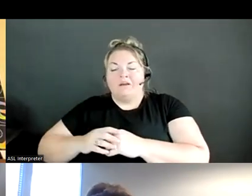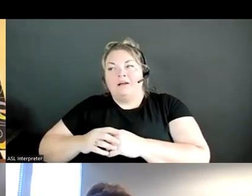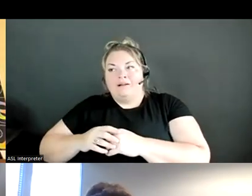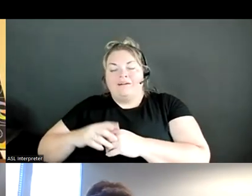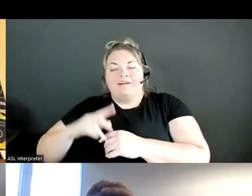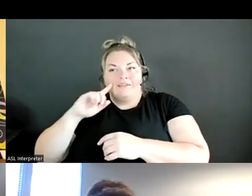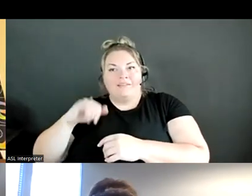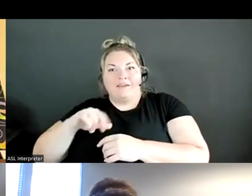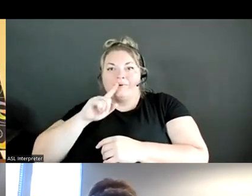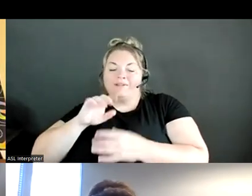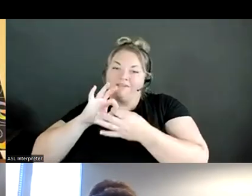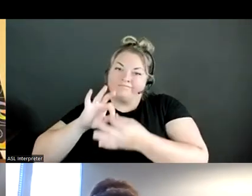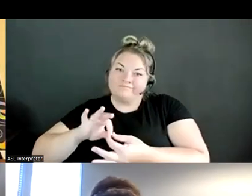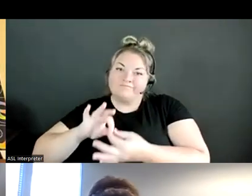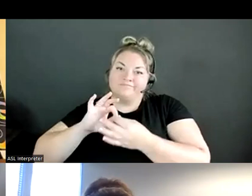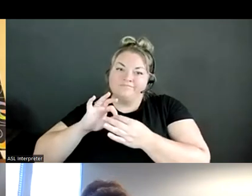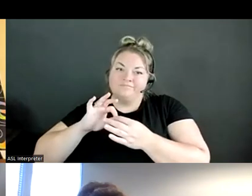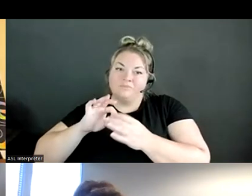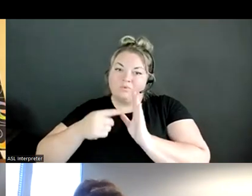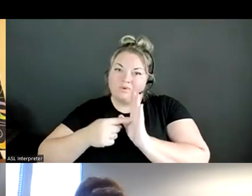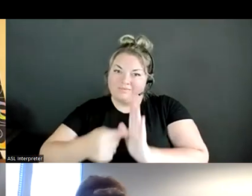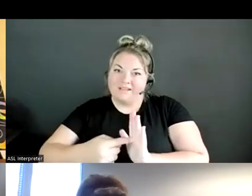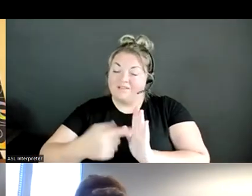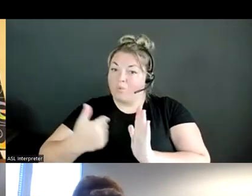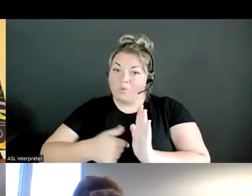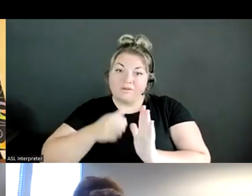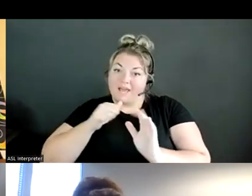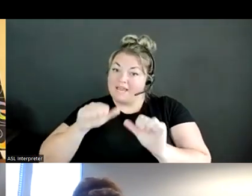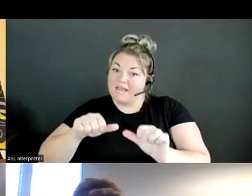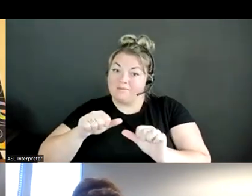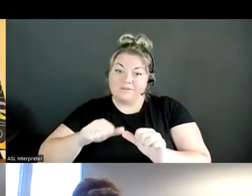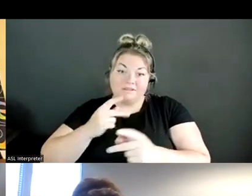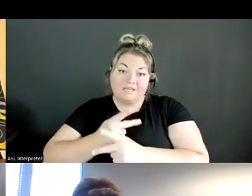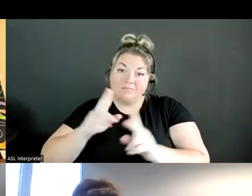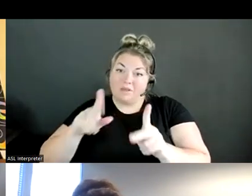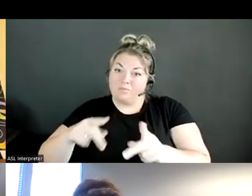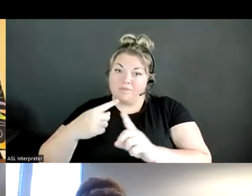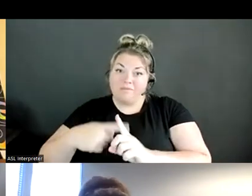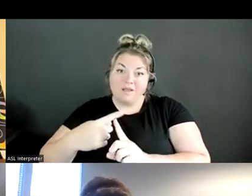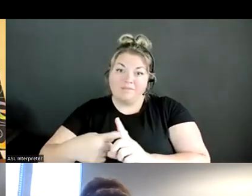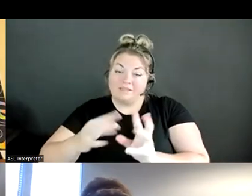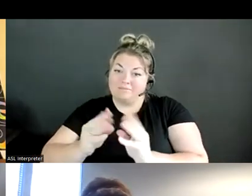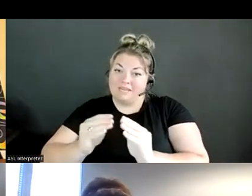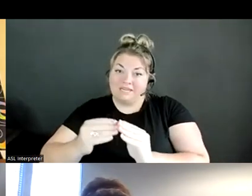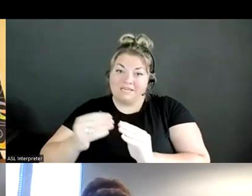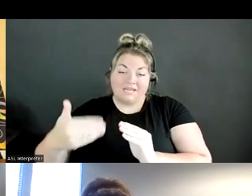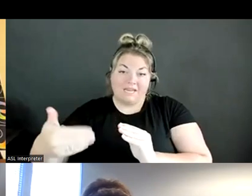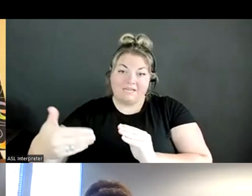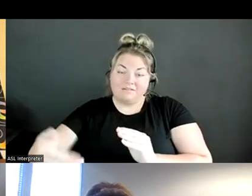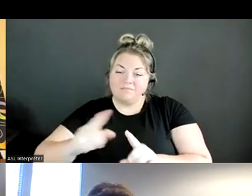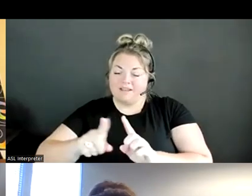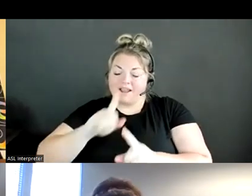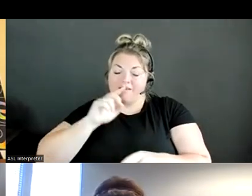was very reflective of us not being able to keep up with a monthly meeting cadence. But